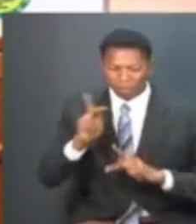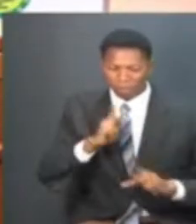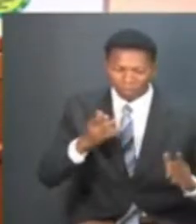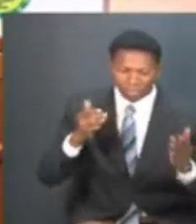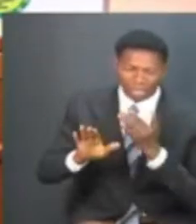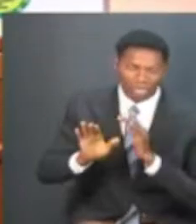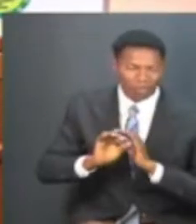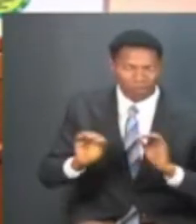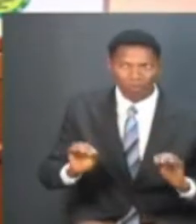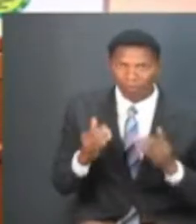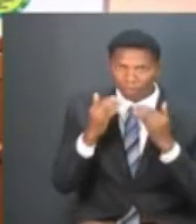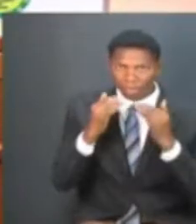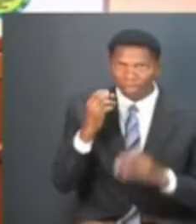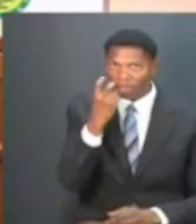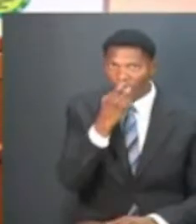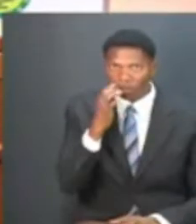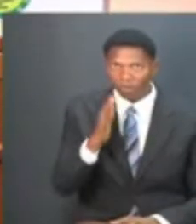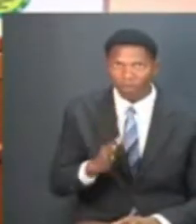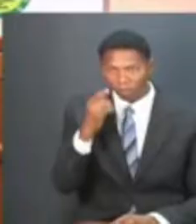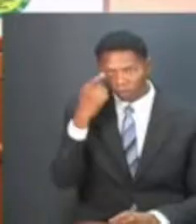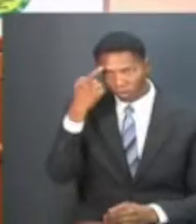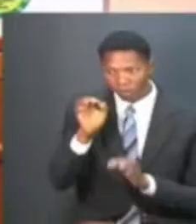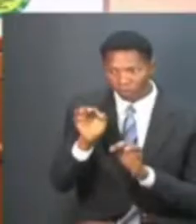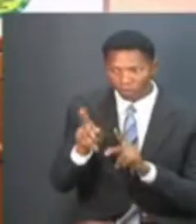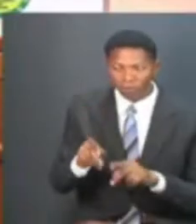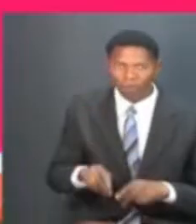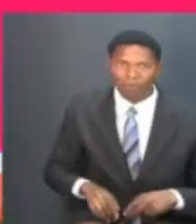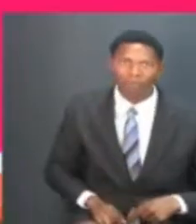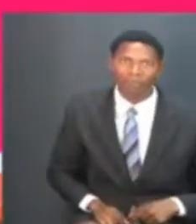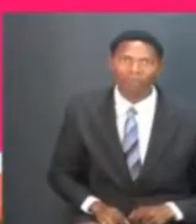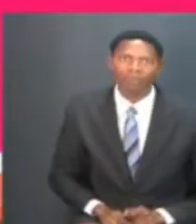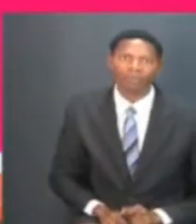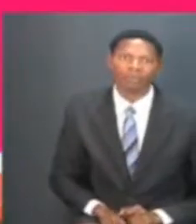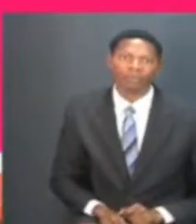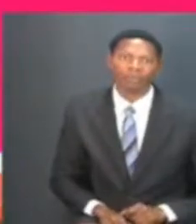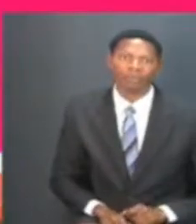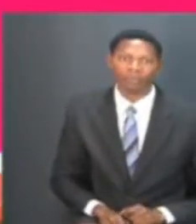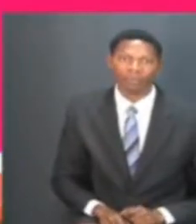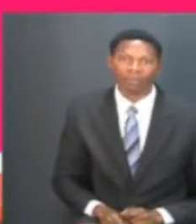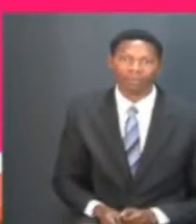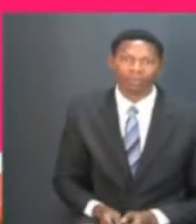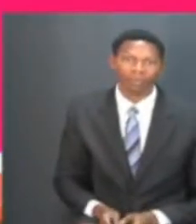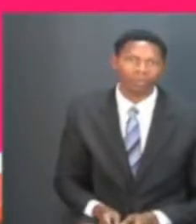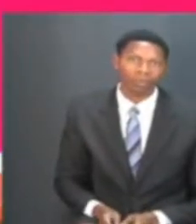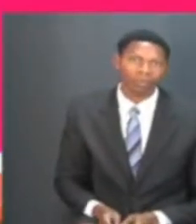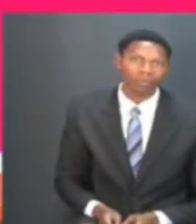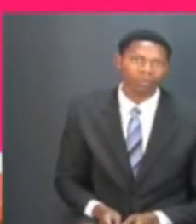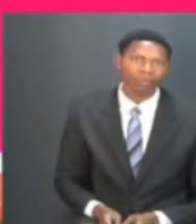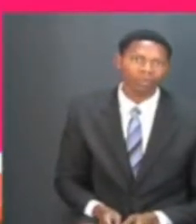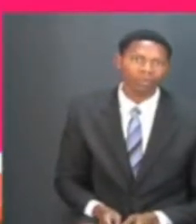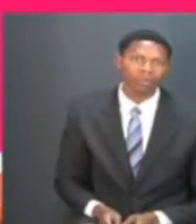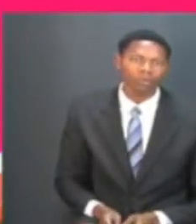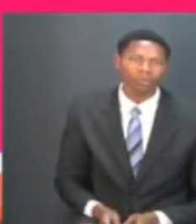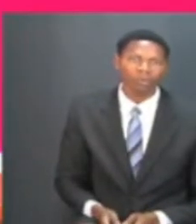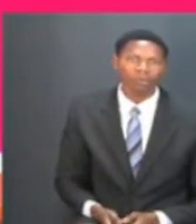lives. Thank you, Mr. Speaker, for this opportunity. Thank you.